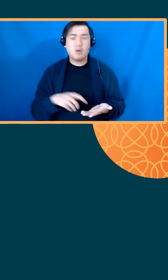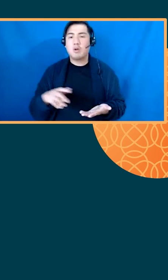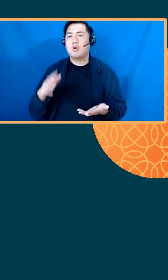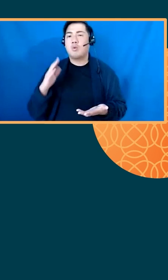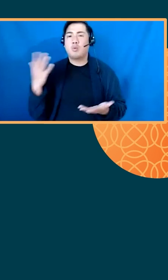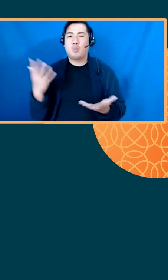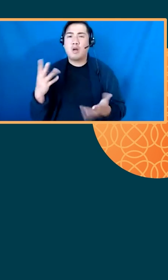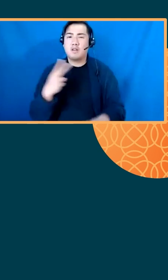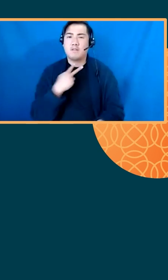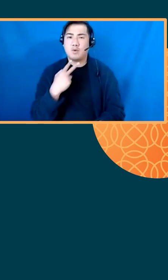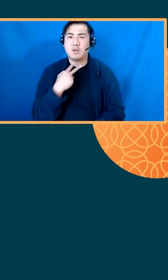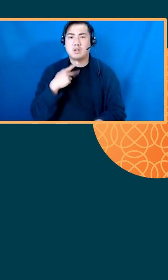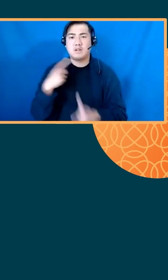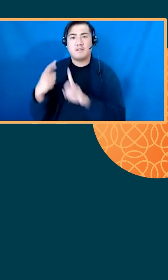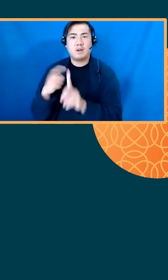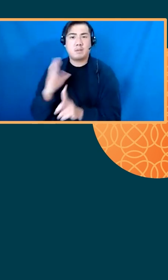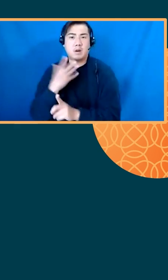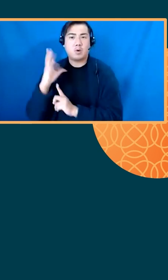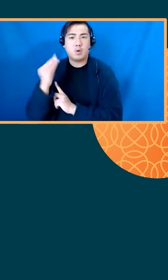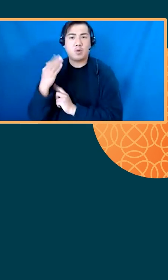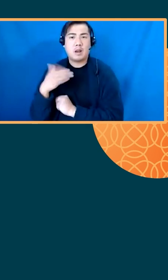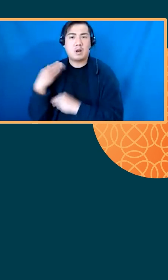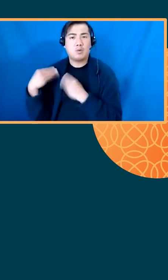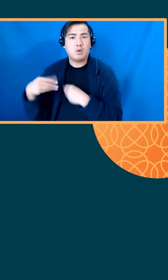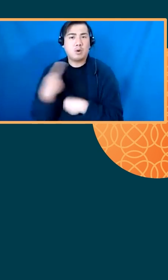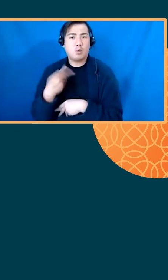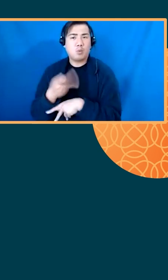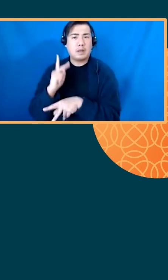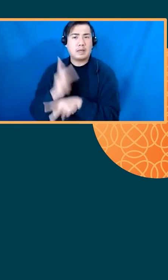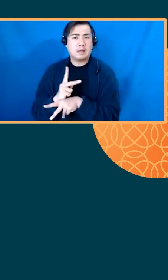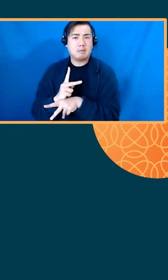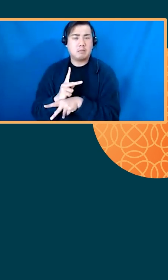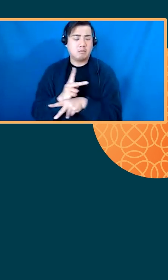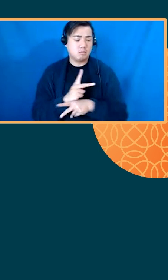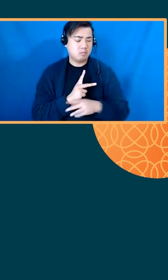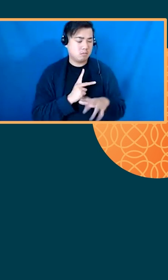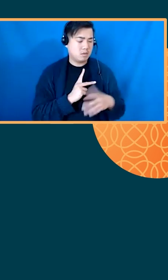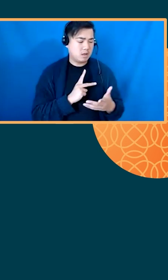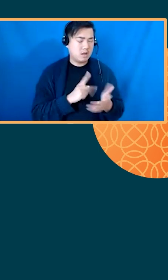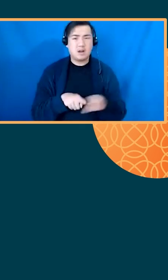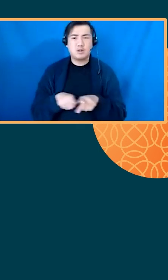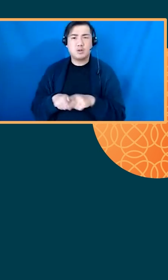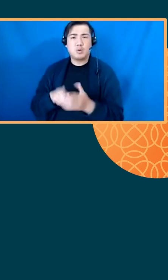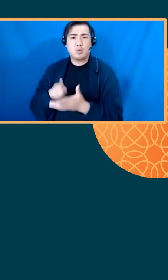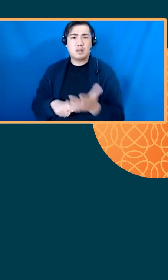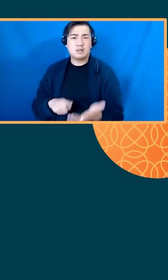up rent, take up space in our mind, and what are the voices that no longer serve